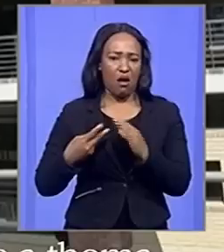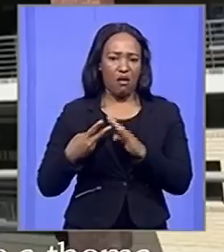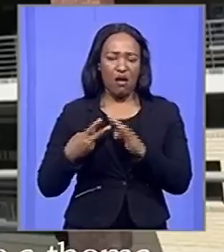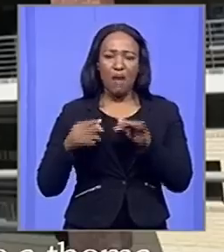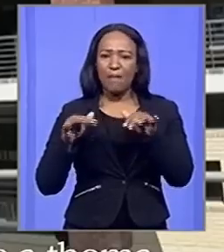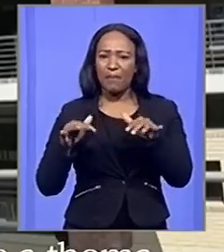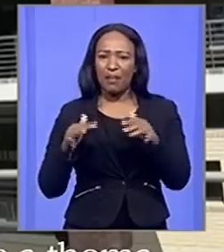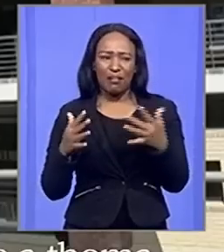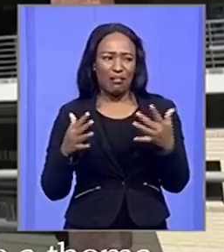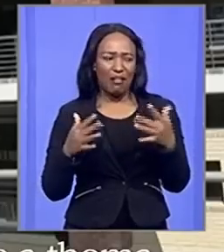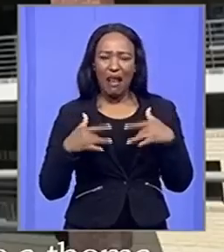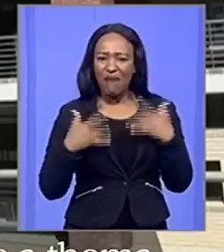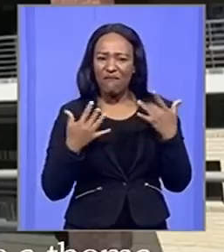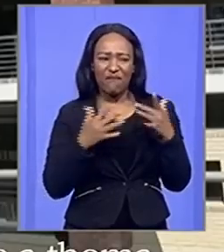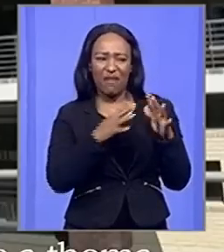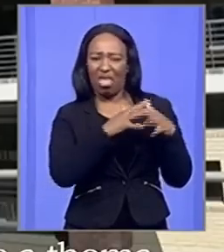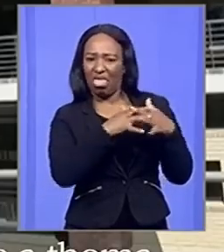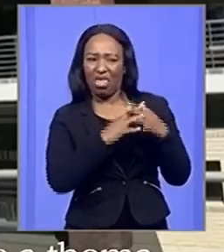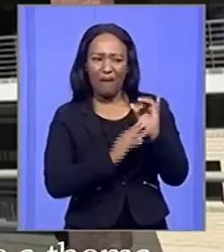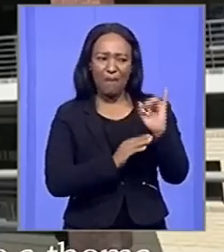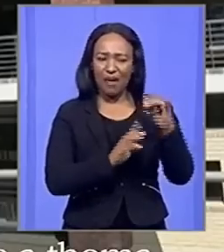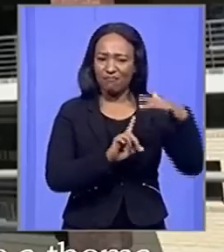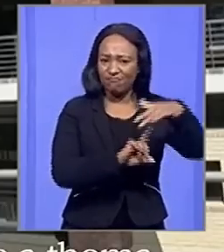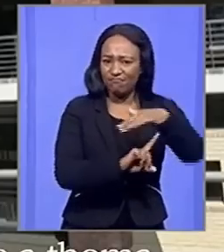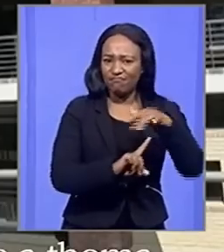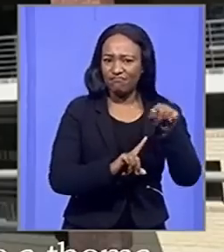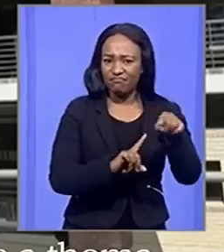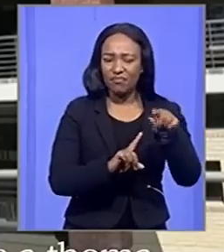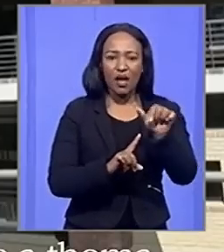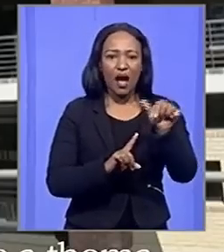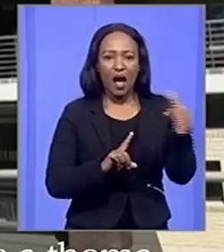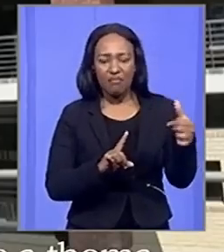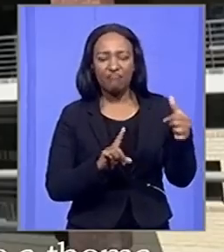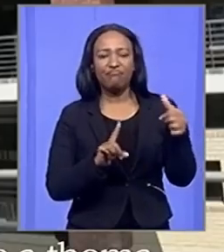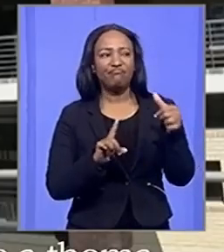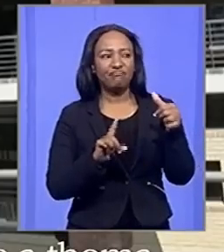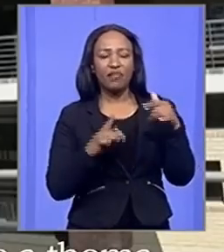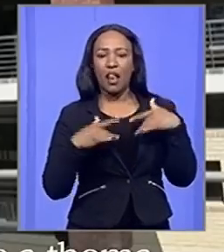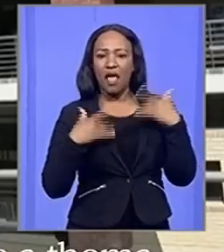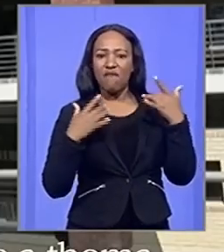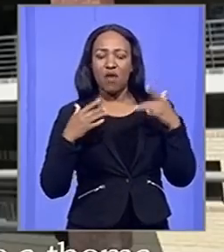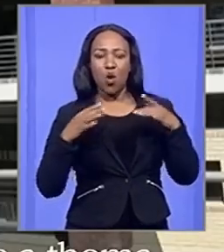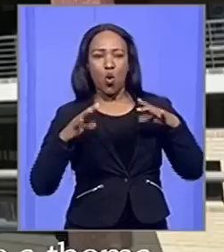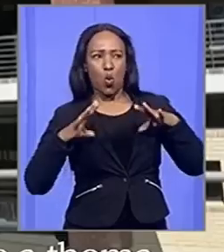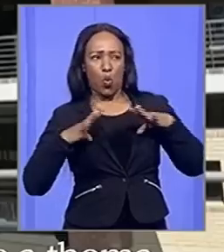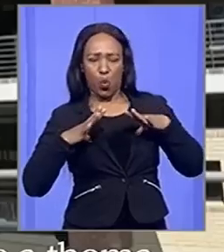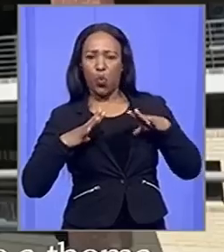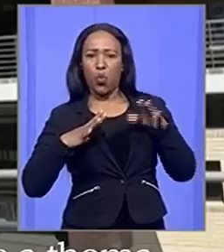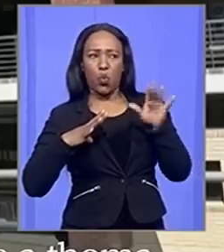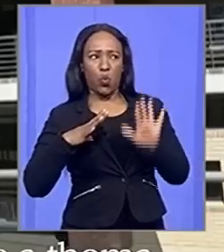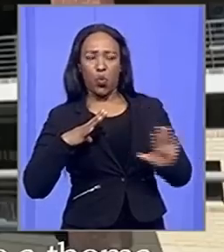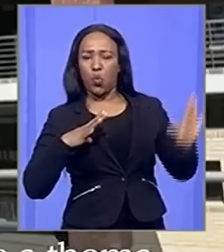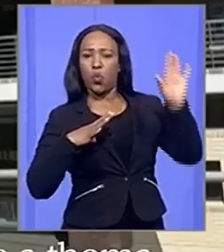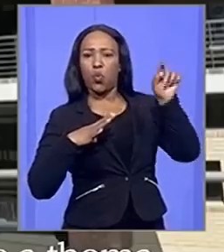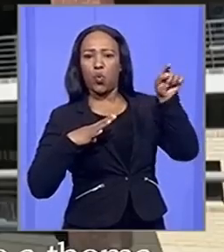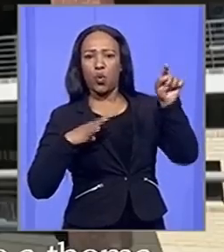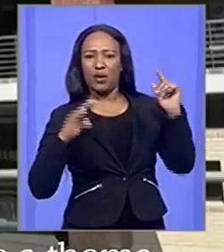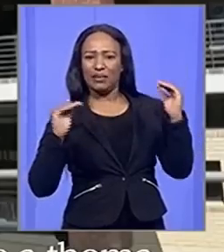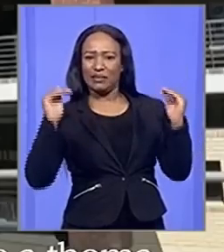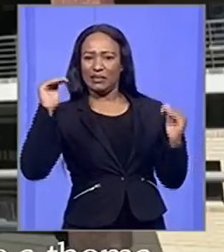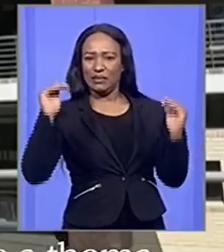living in slums, and we have those that are living in the wealthiest of the world. So we can definitely see